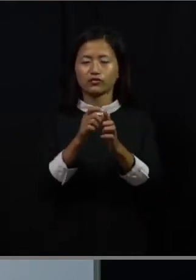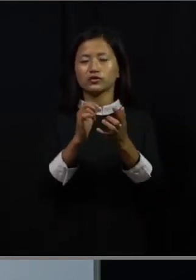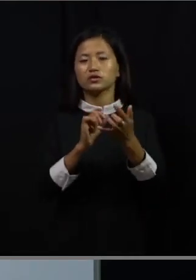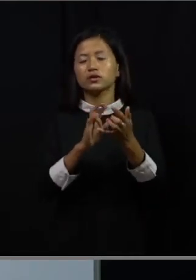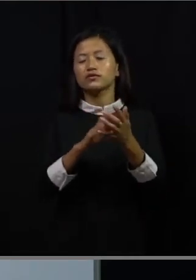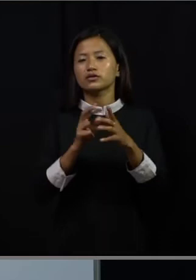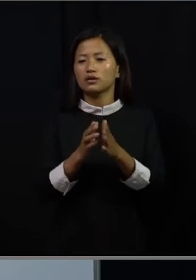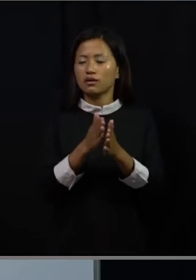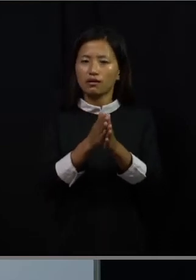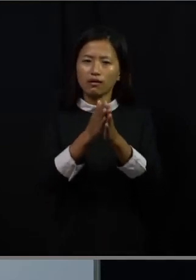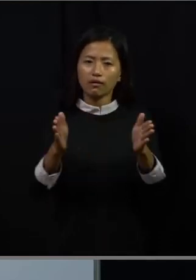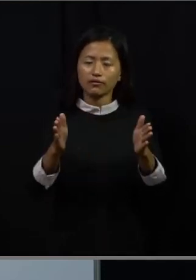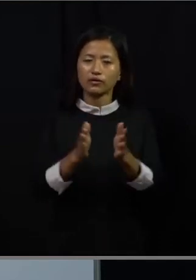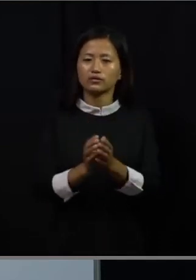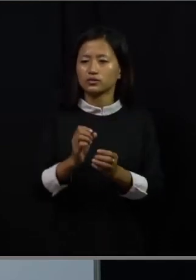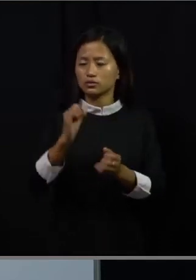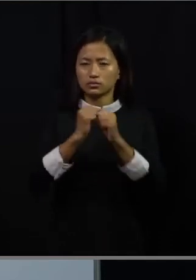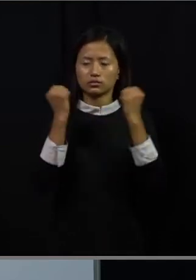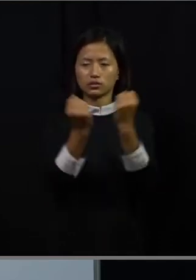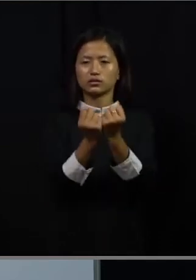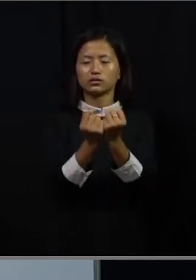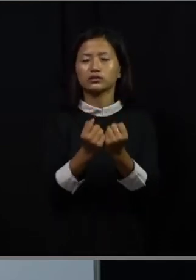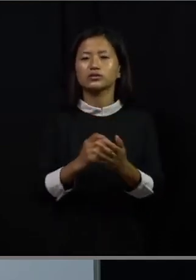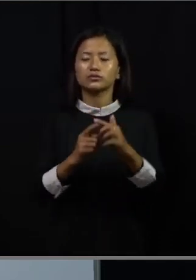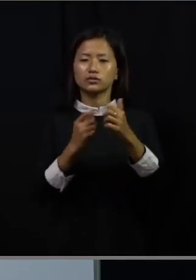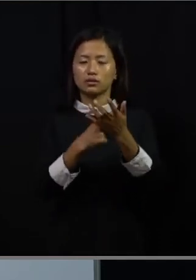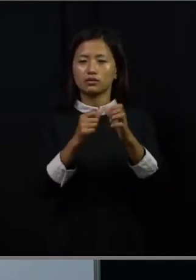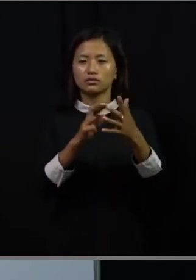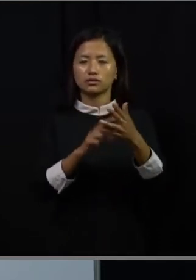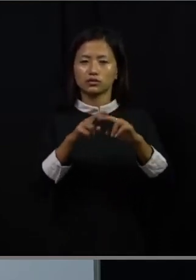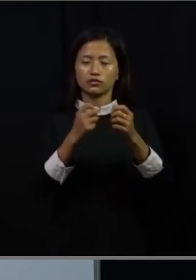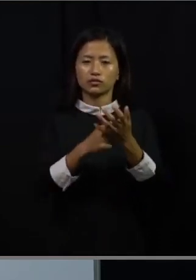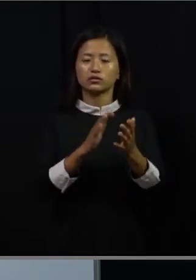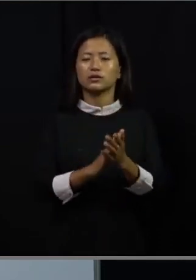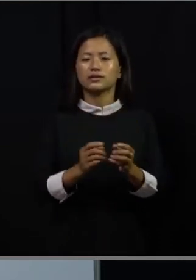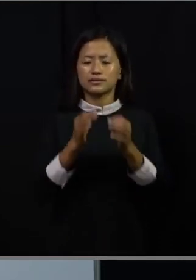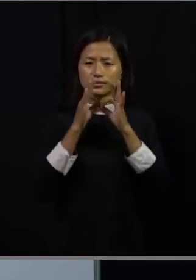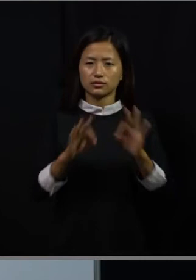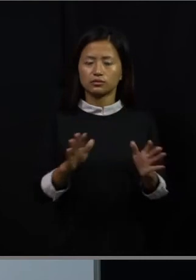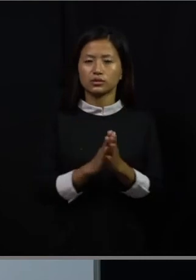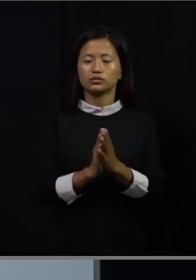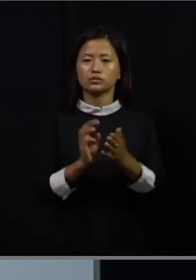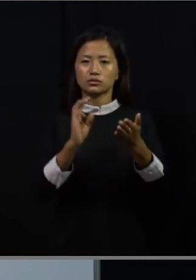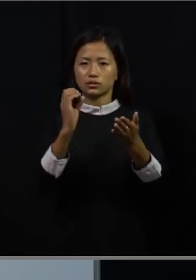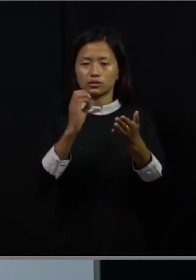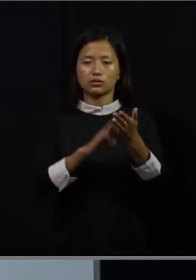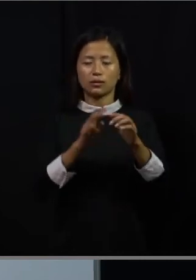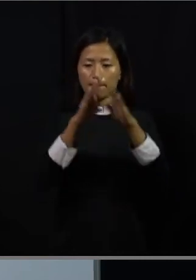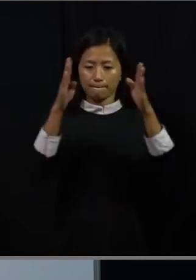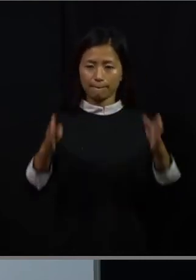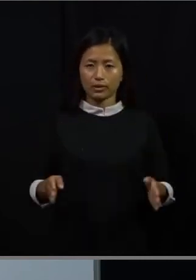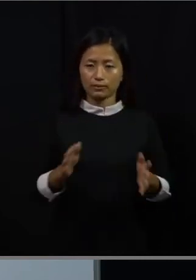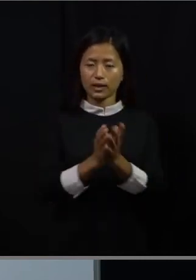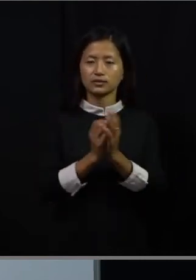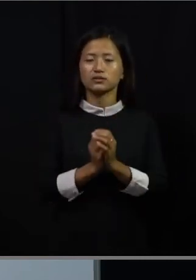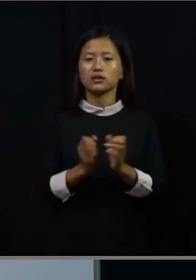society because the society is transforming from simple to complex societies, okay, from simple